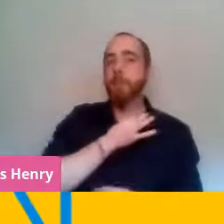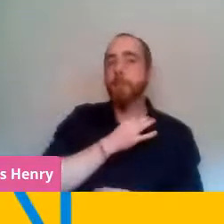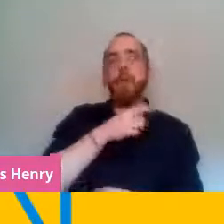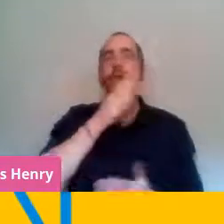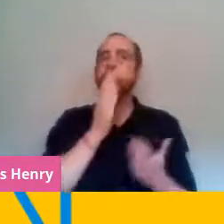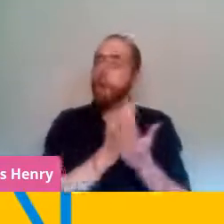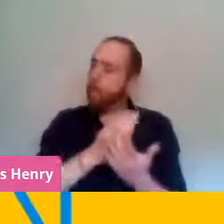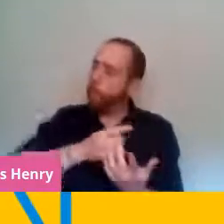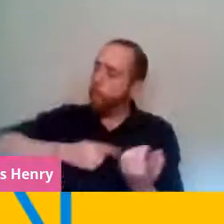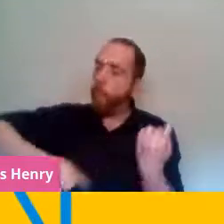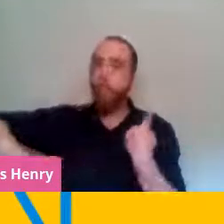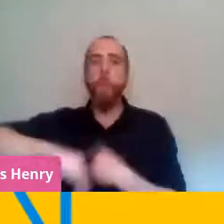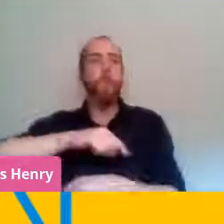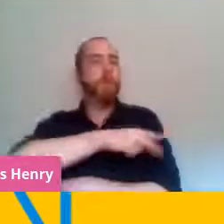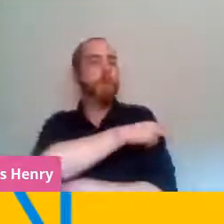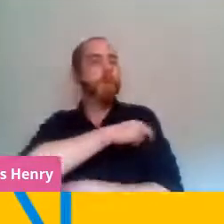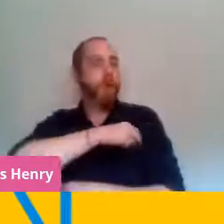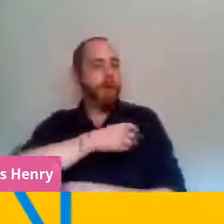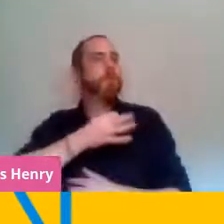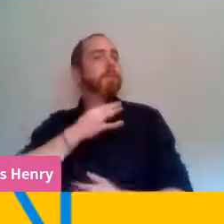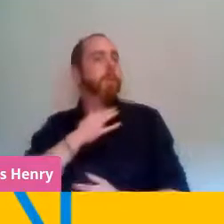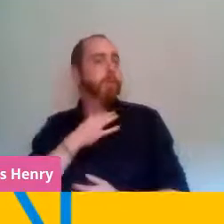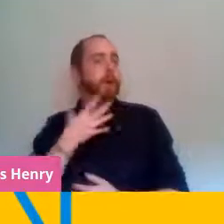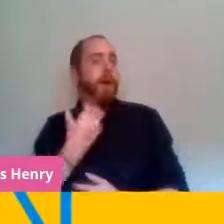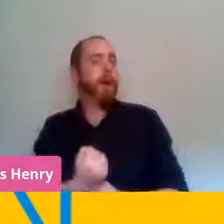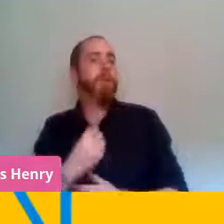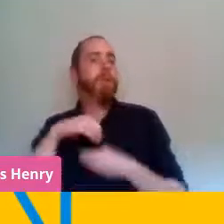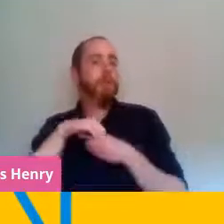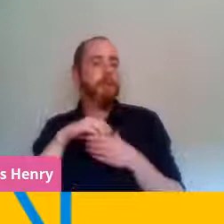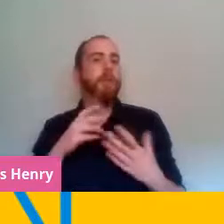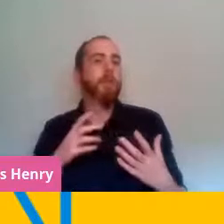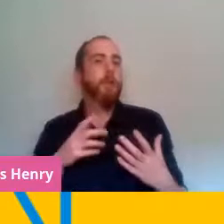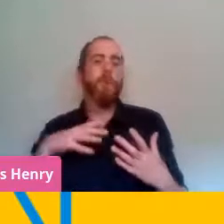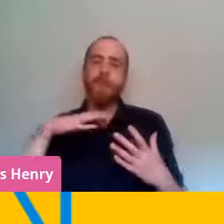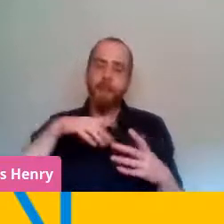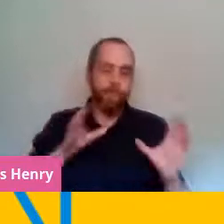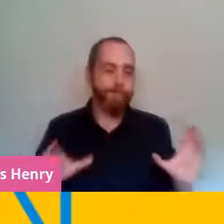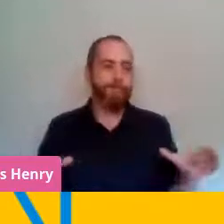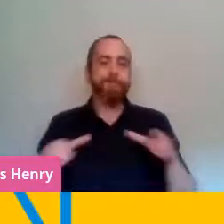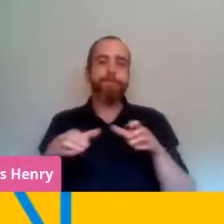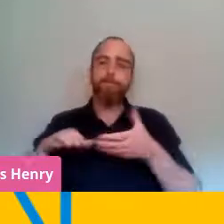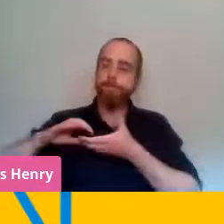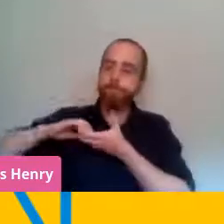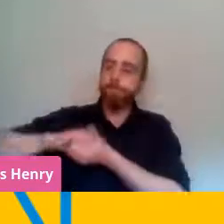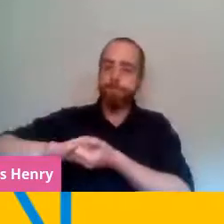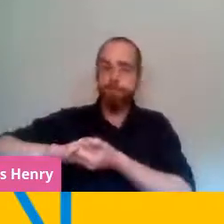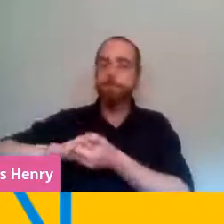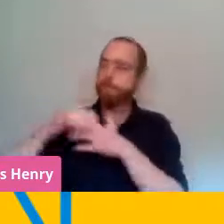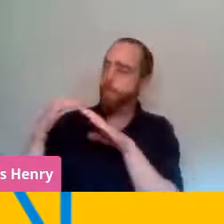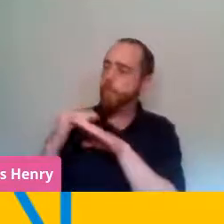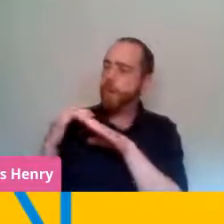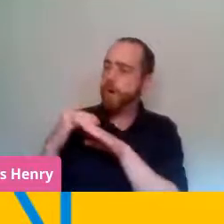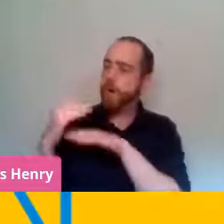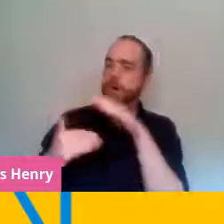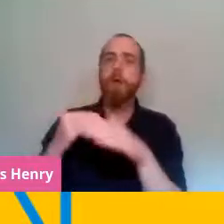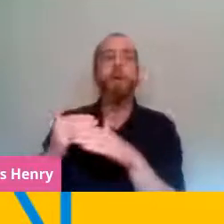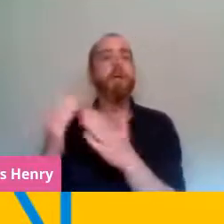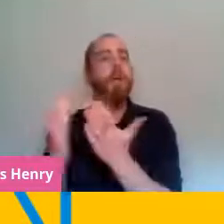widely and collectively as we possibly can for secure working conditions for everyone at universities and